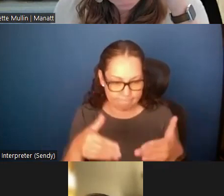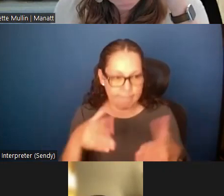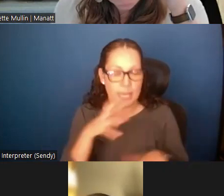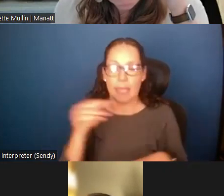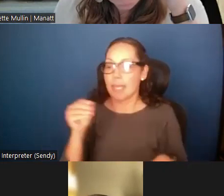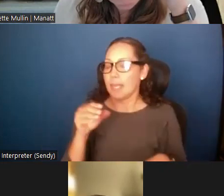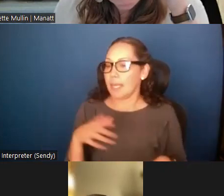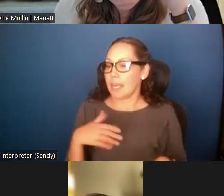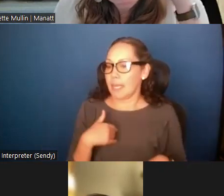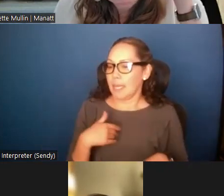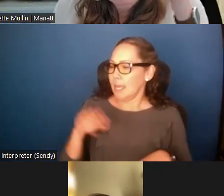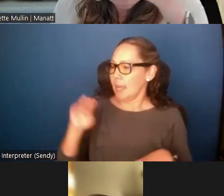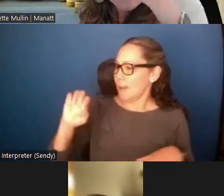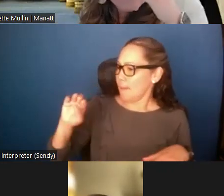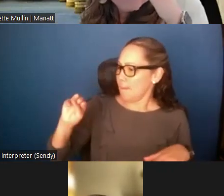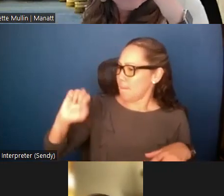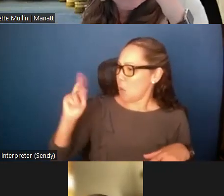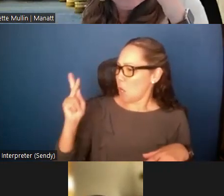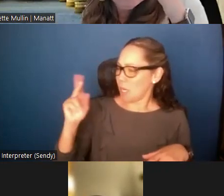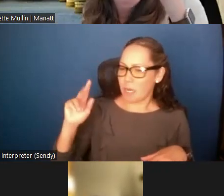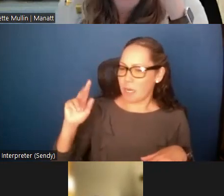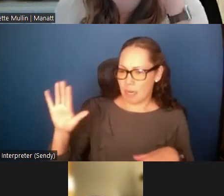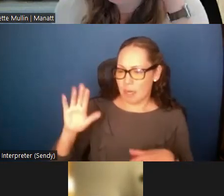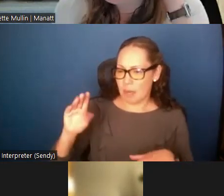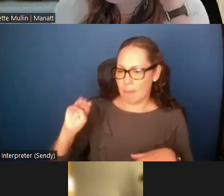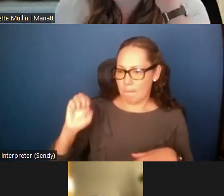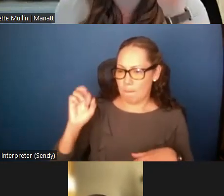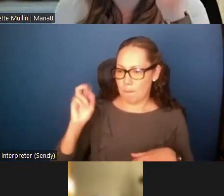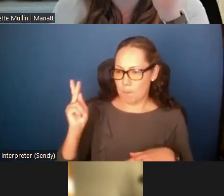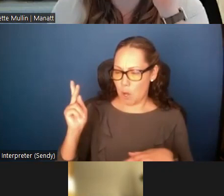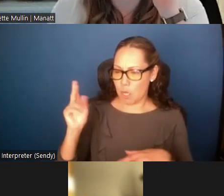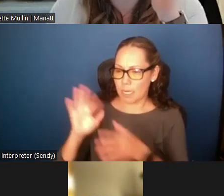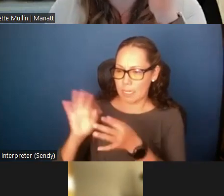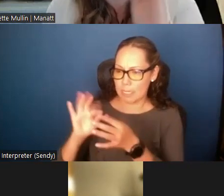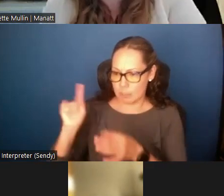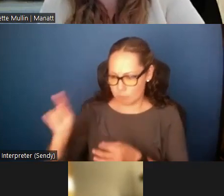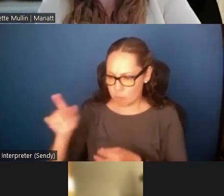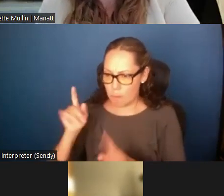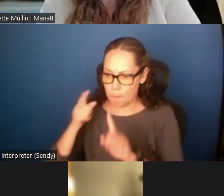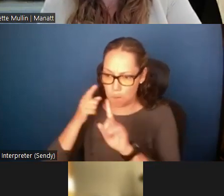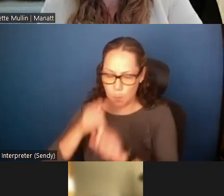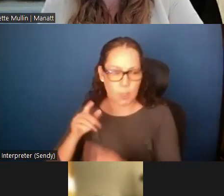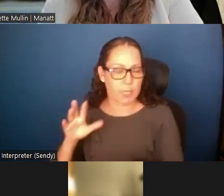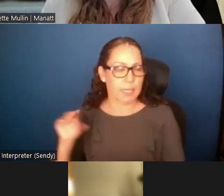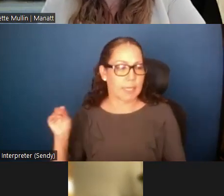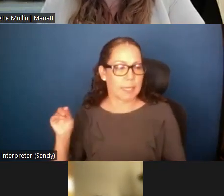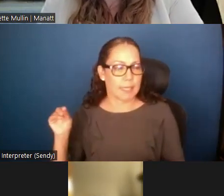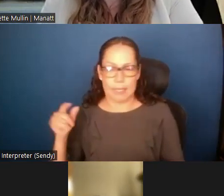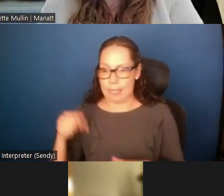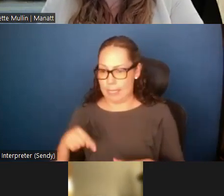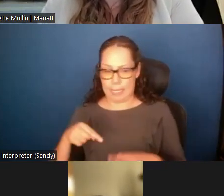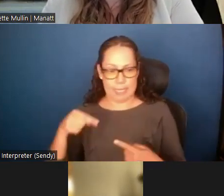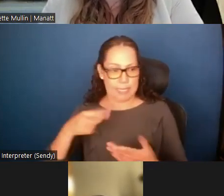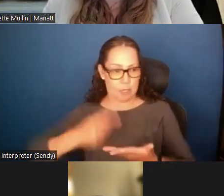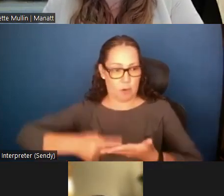colleague Mark Beckley's point that it was really good to hear from CAF. This conversation right